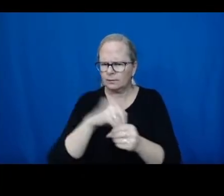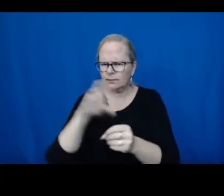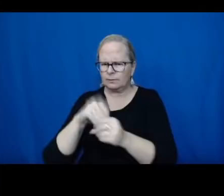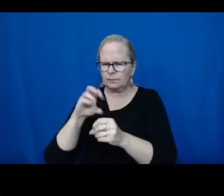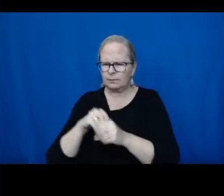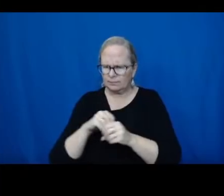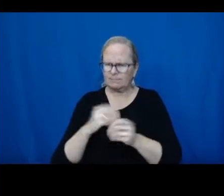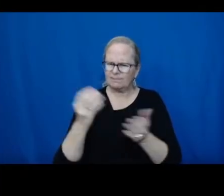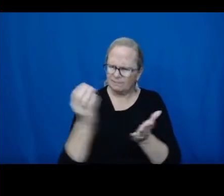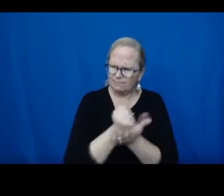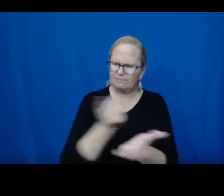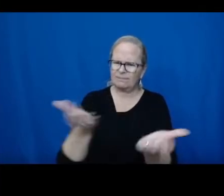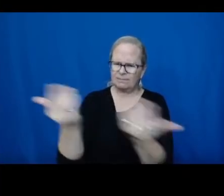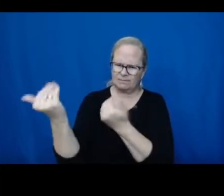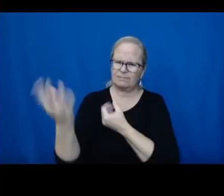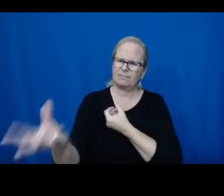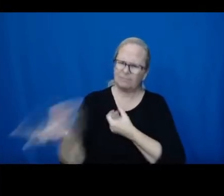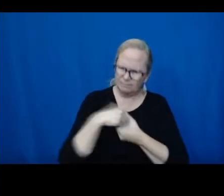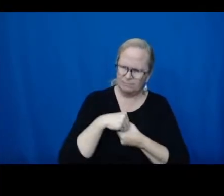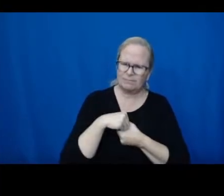be important.